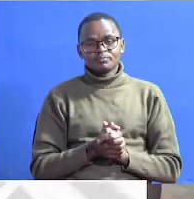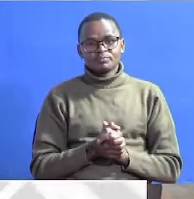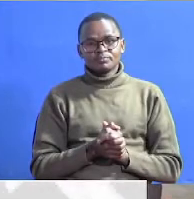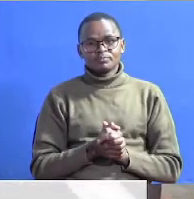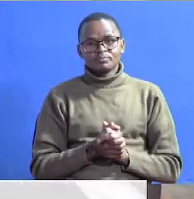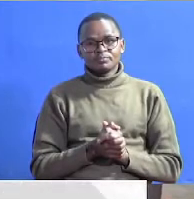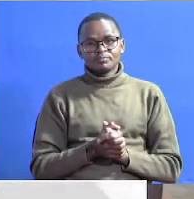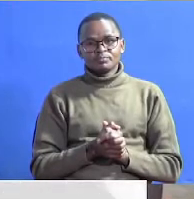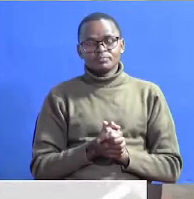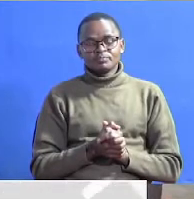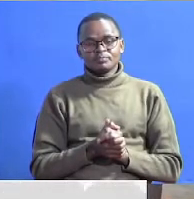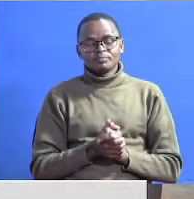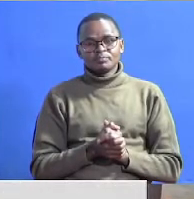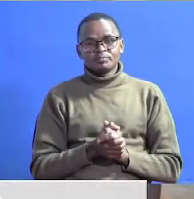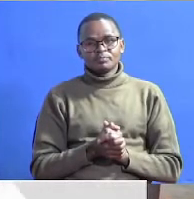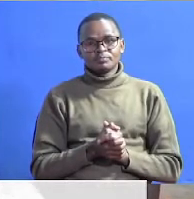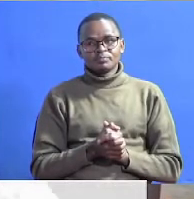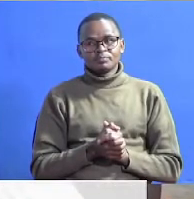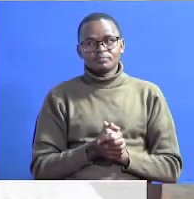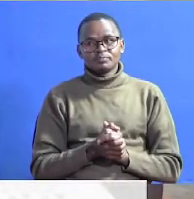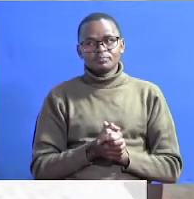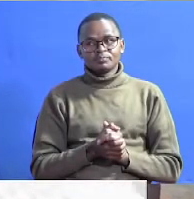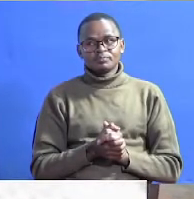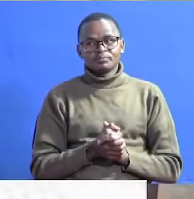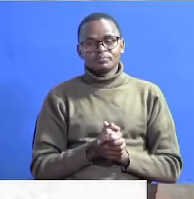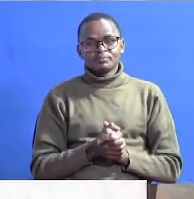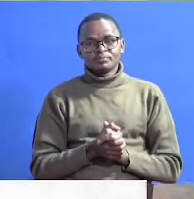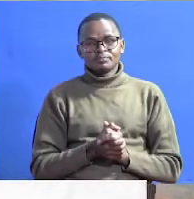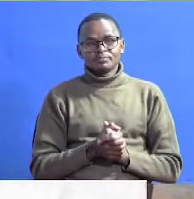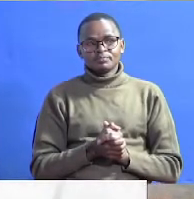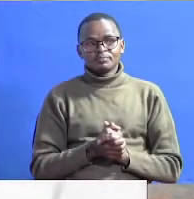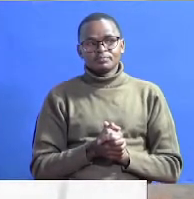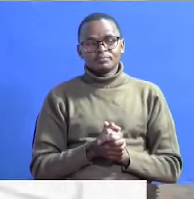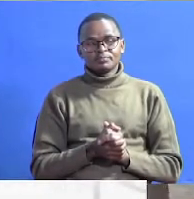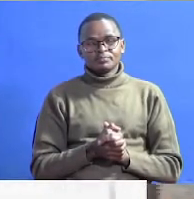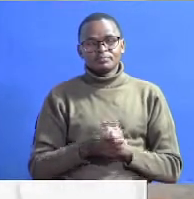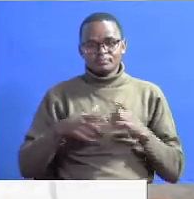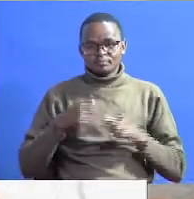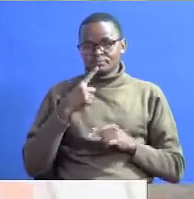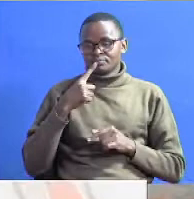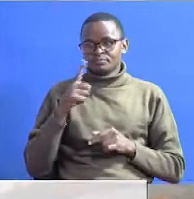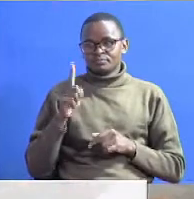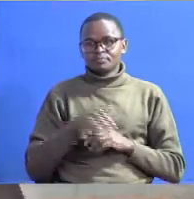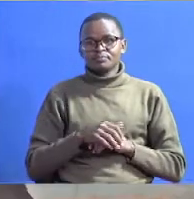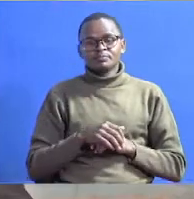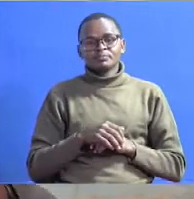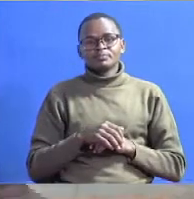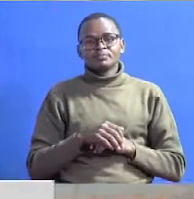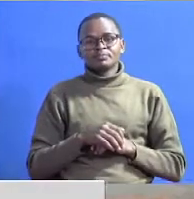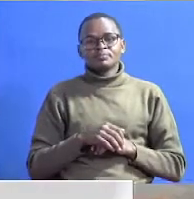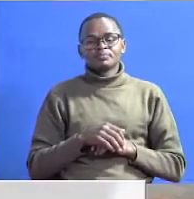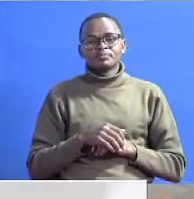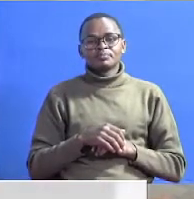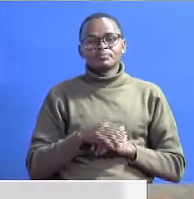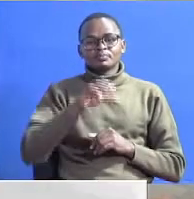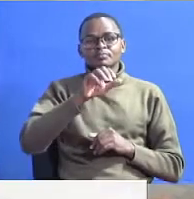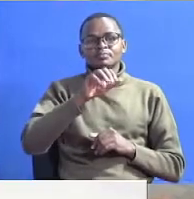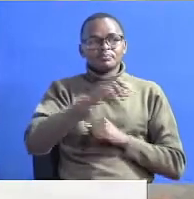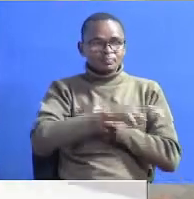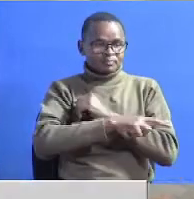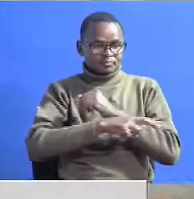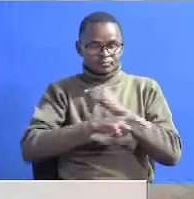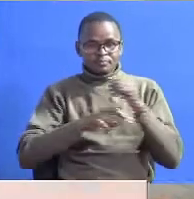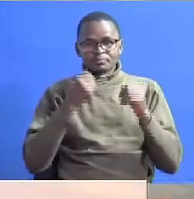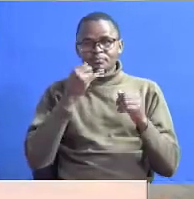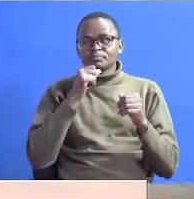Maina. Yes. That's a question. Now, let me tell you, Omosh, the matters with the cartel,